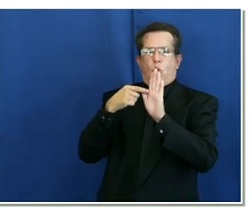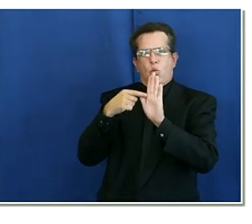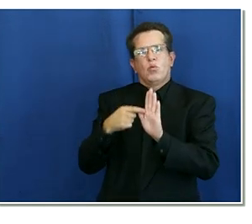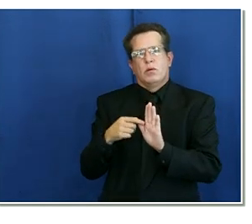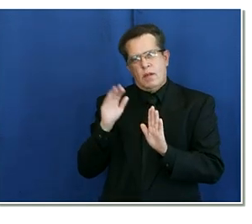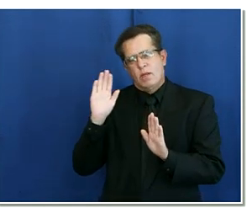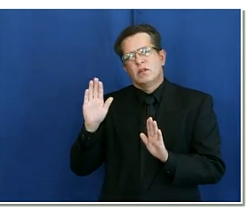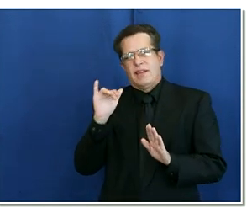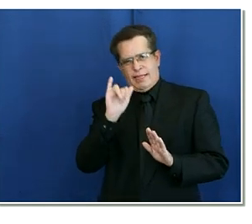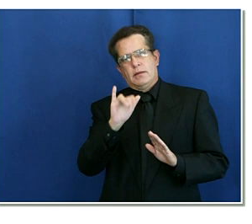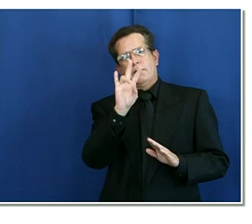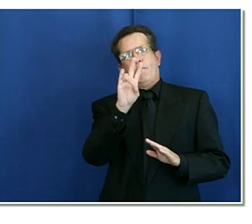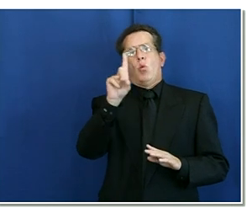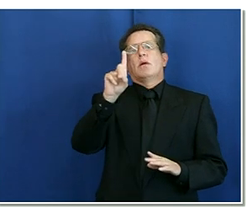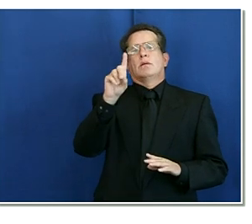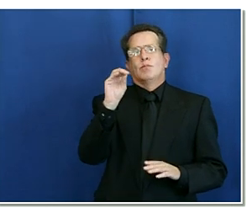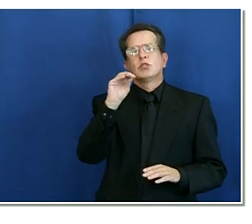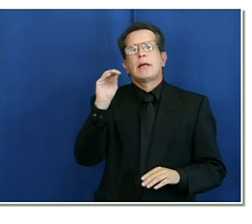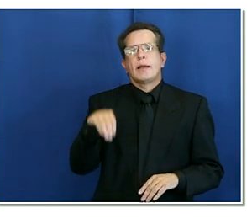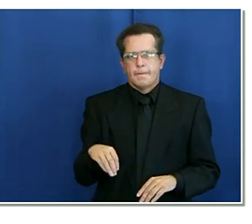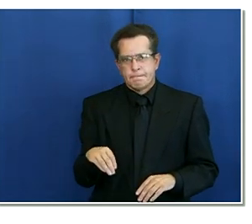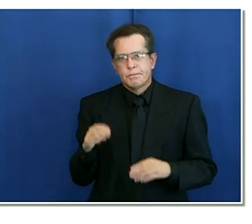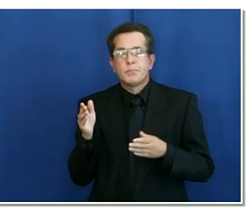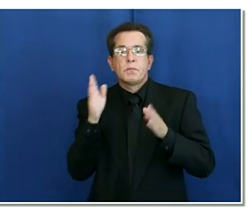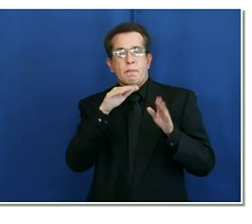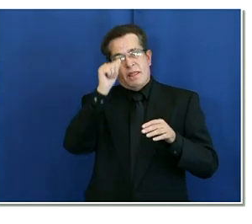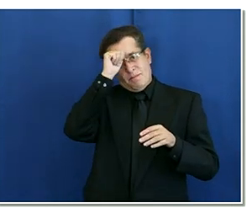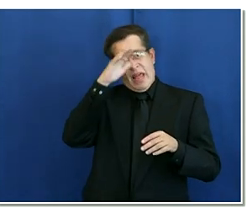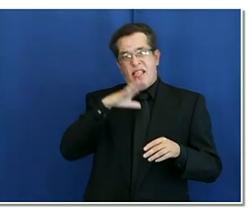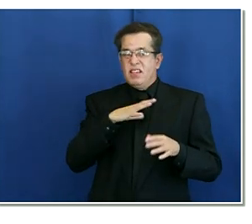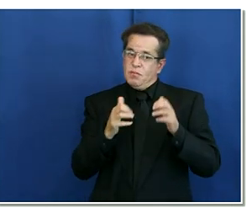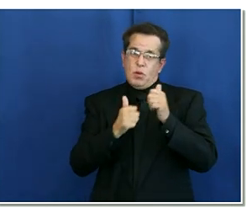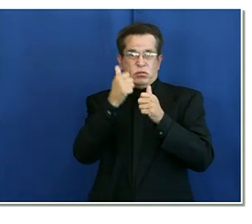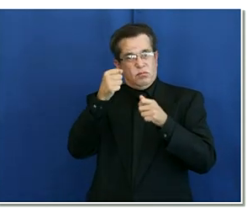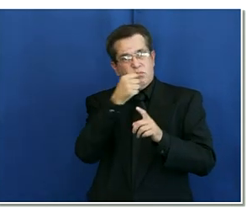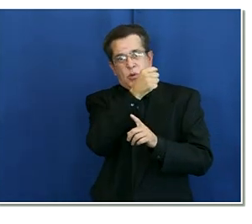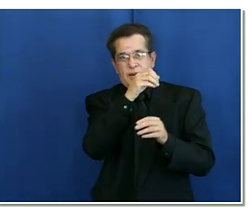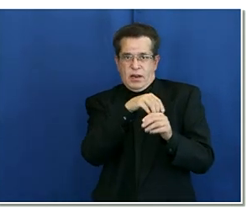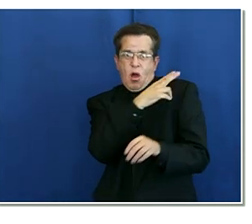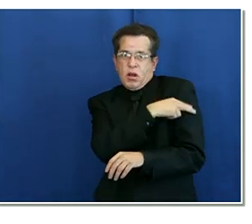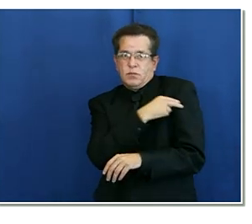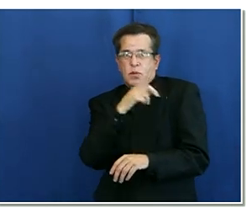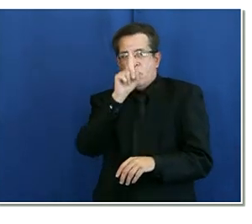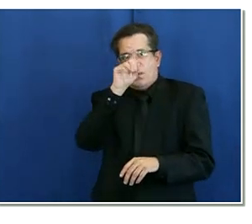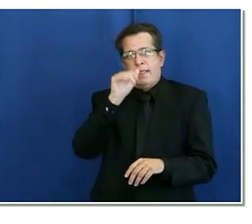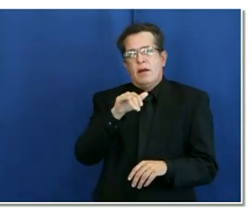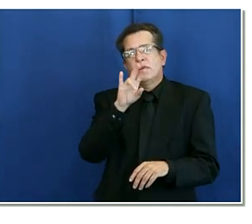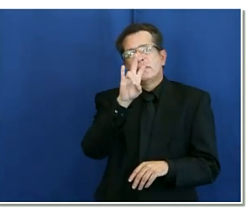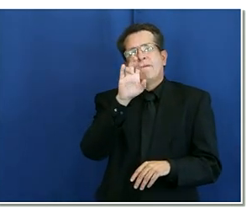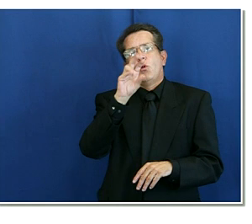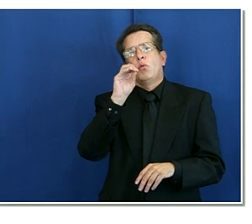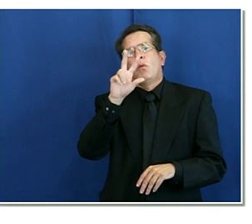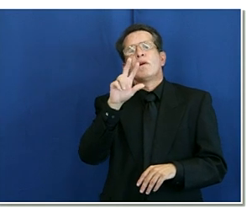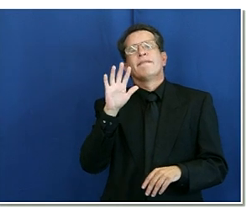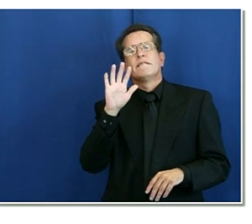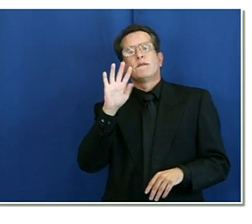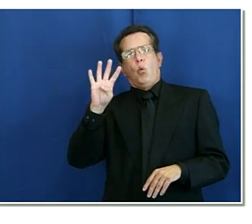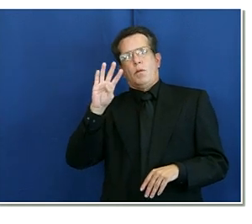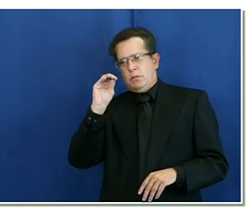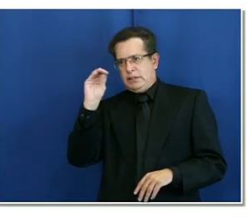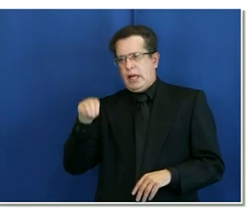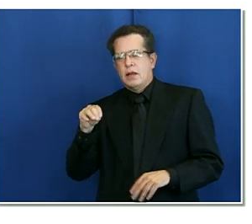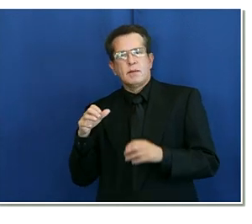again, 71%. Males represent the majority of hospitalizations at 1,703 or